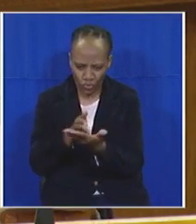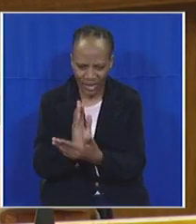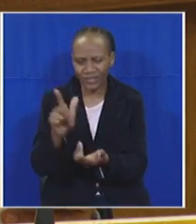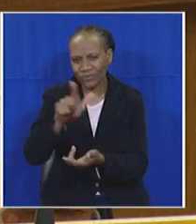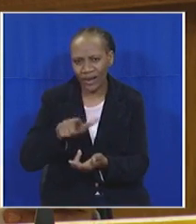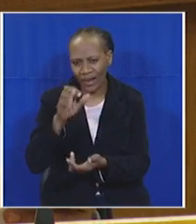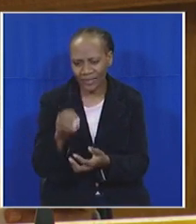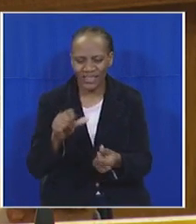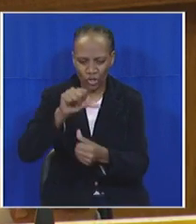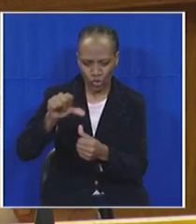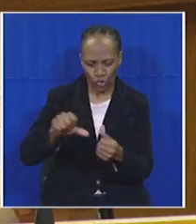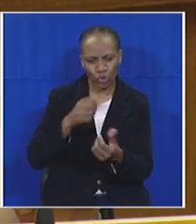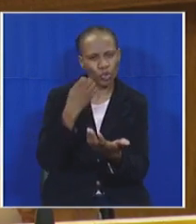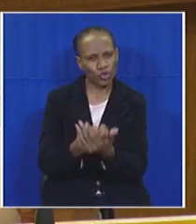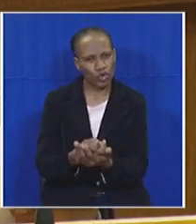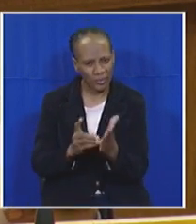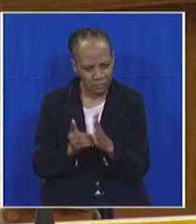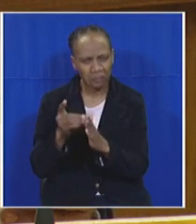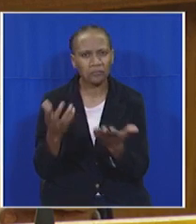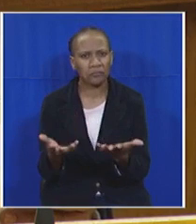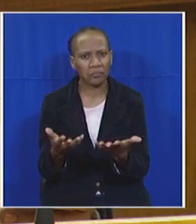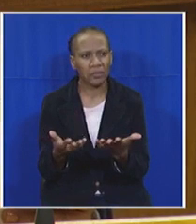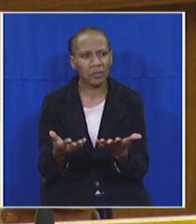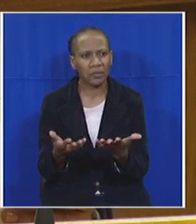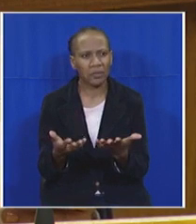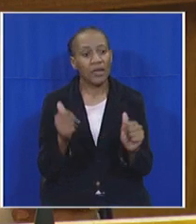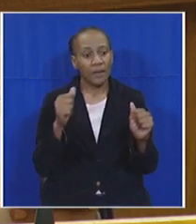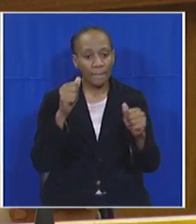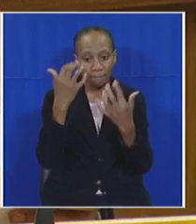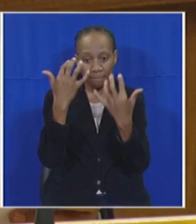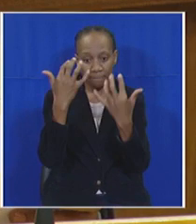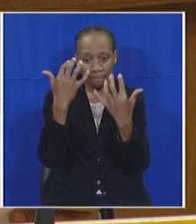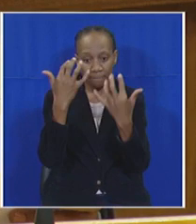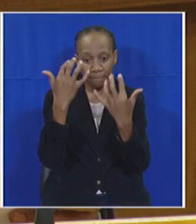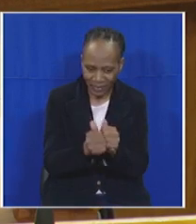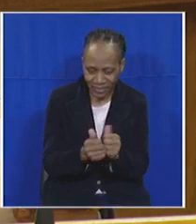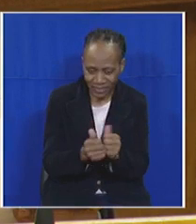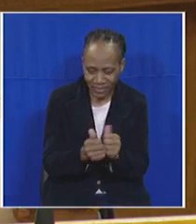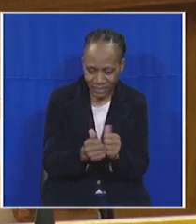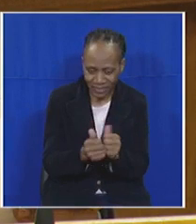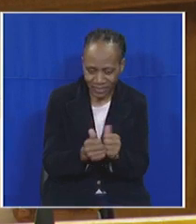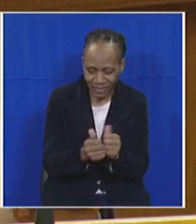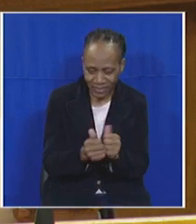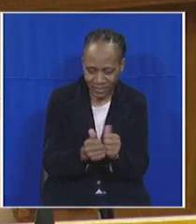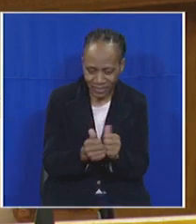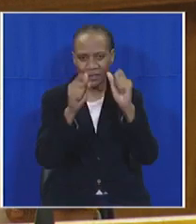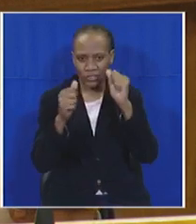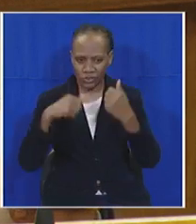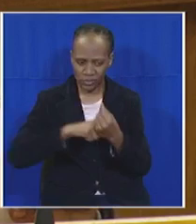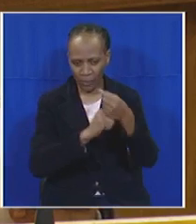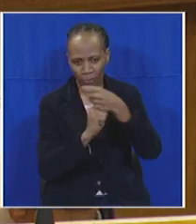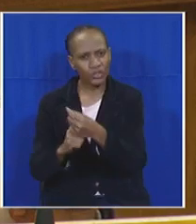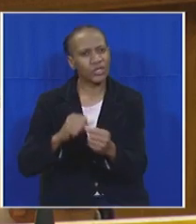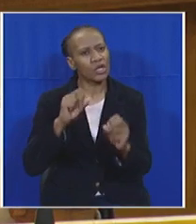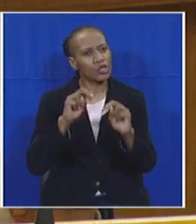radical socio-economic development through investment and partnership, institutional support, nation building, social cohesion,